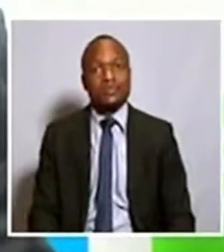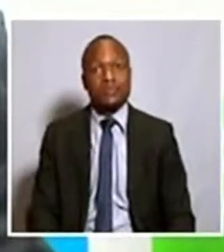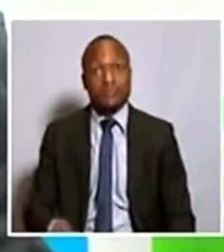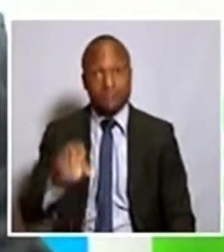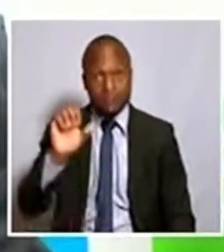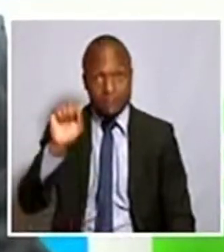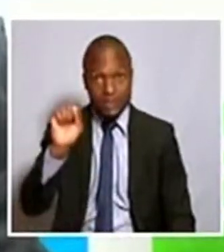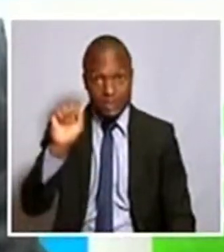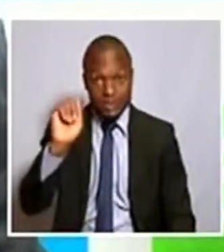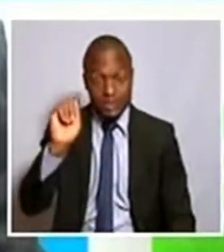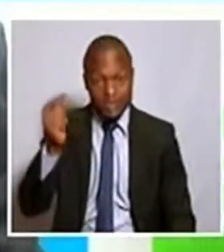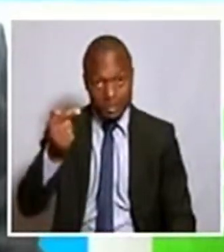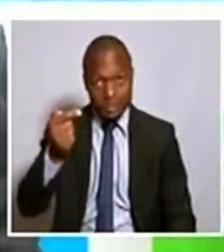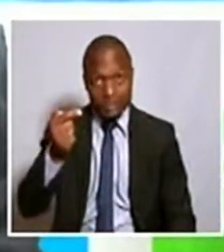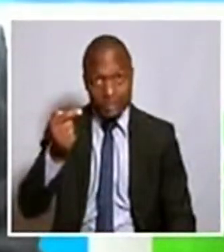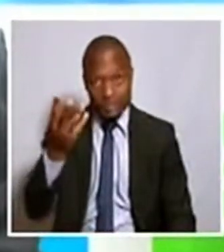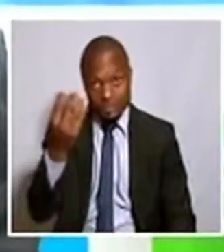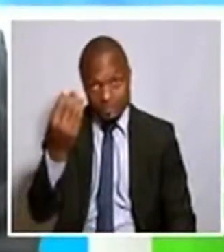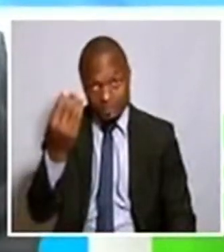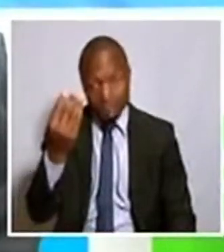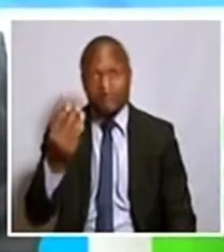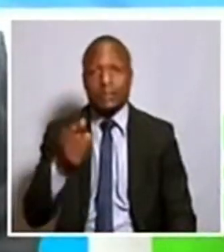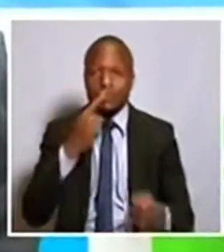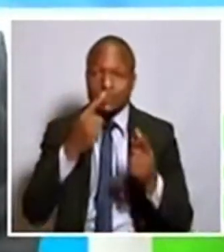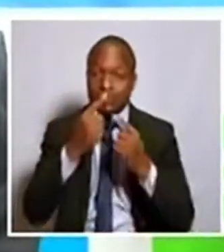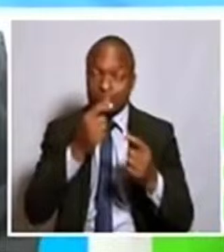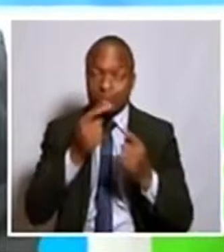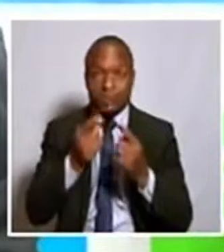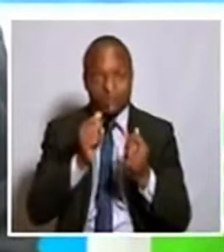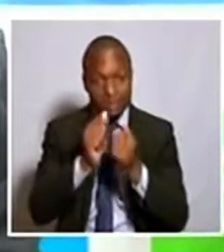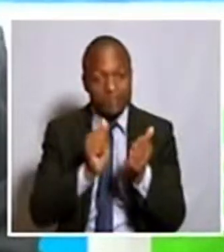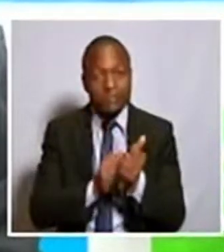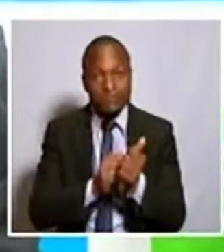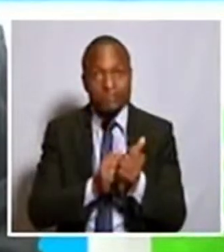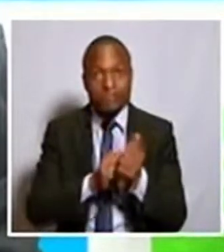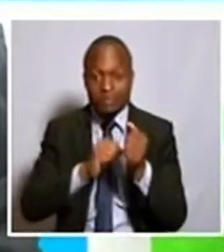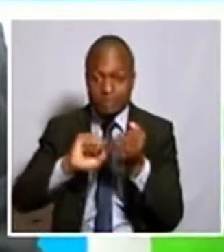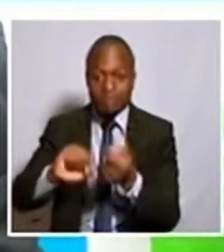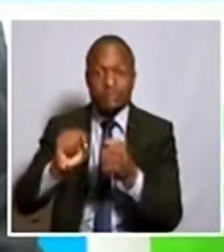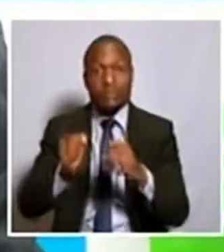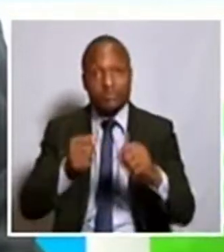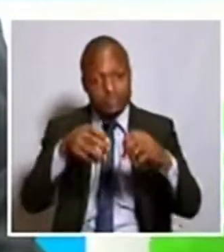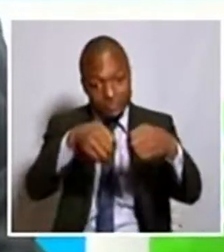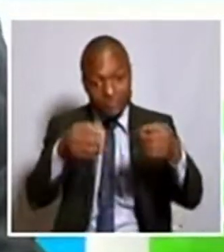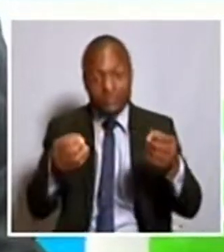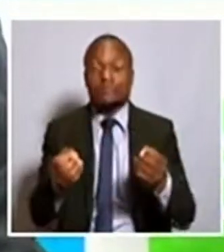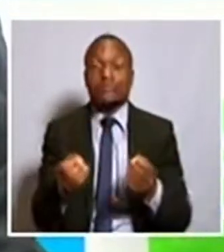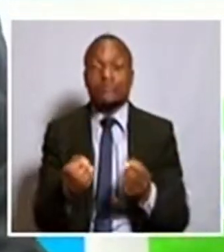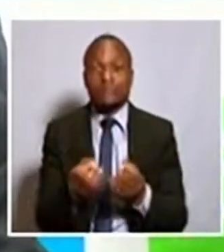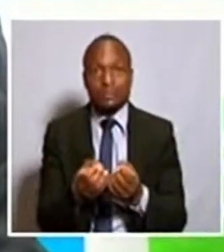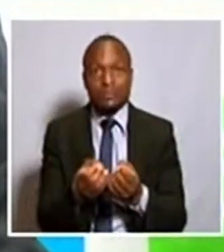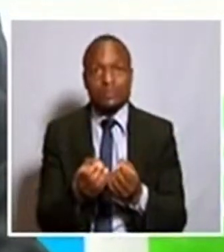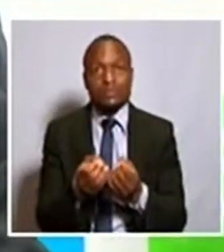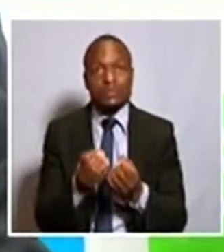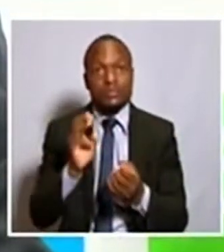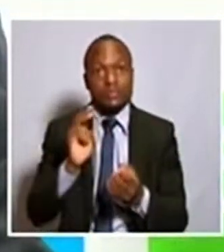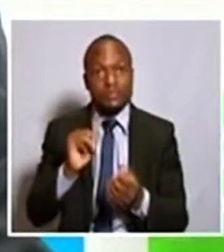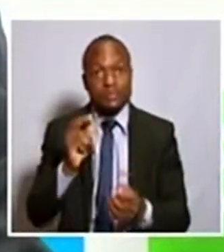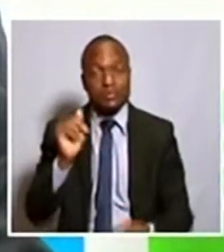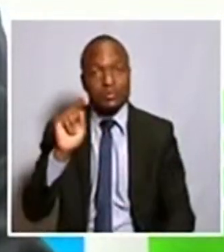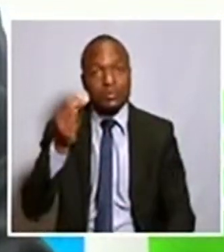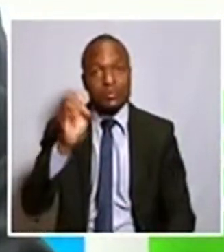SDG number 14 is basically about conserving ocean, marine,